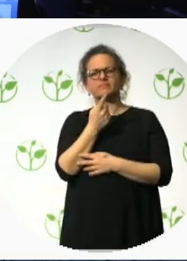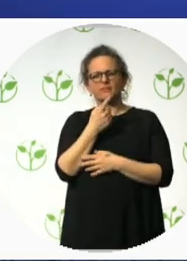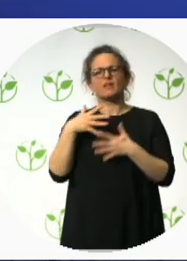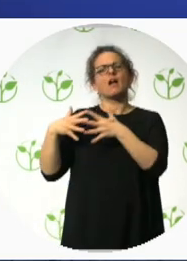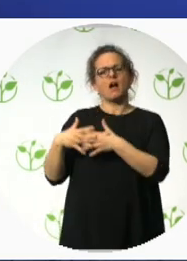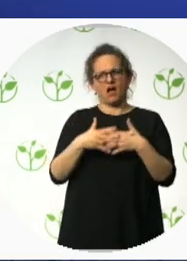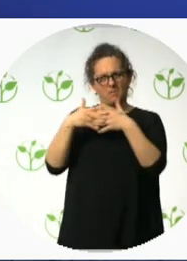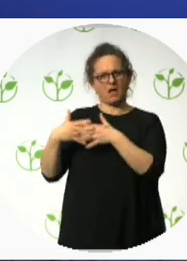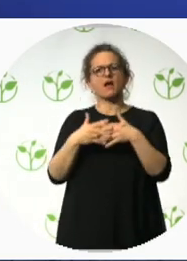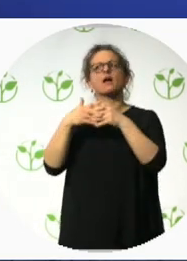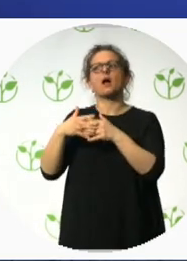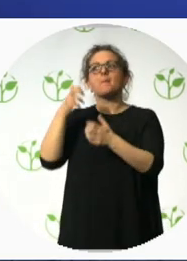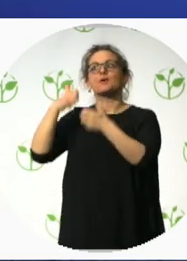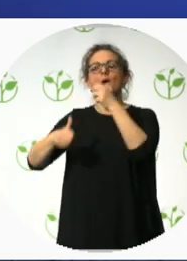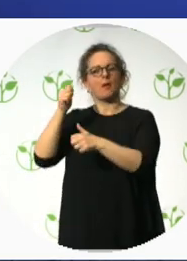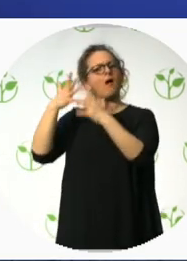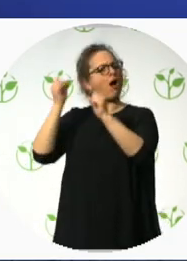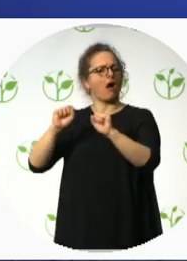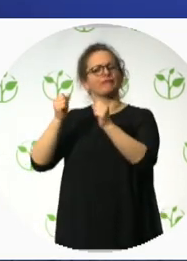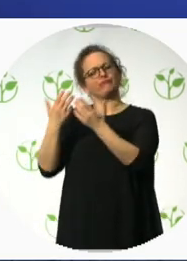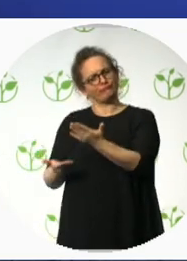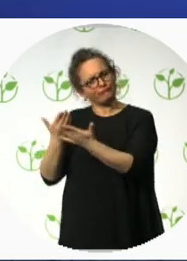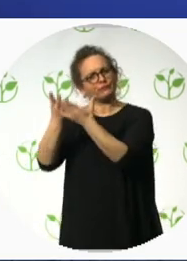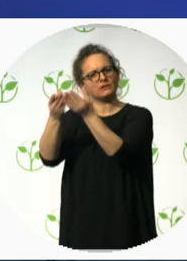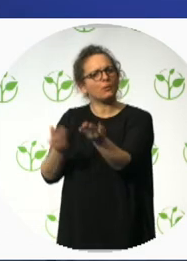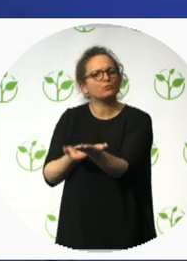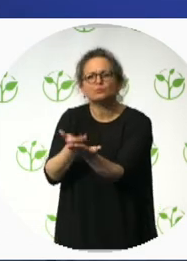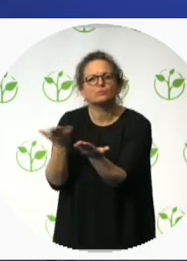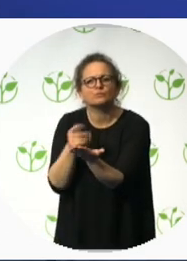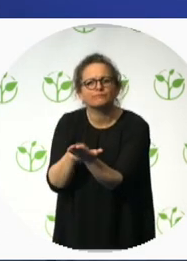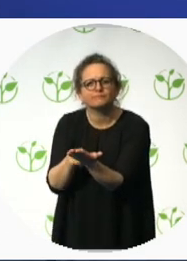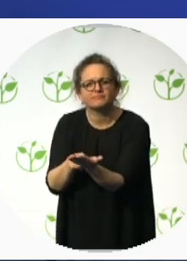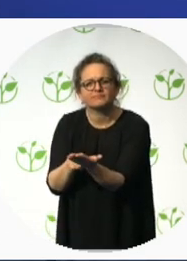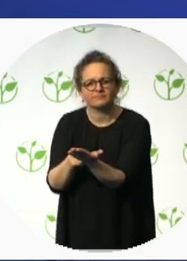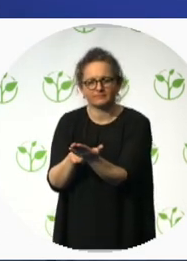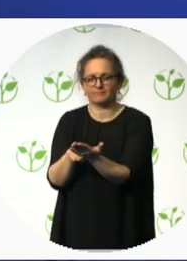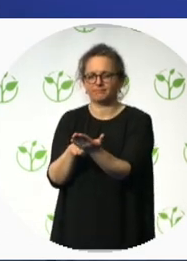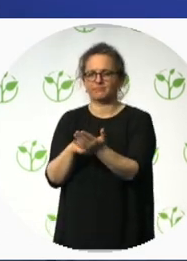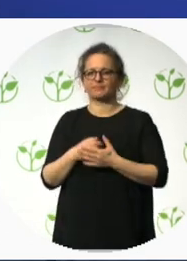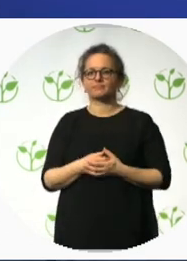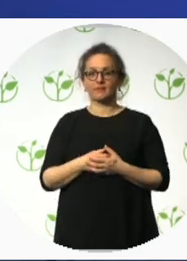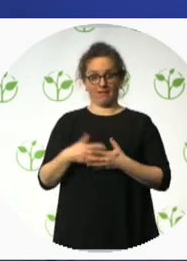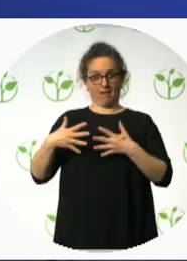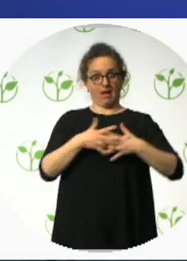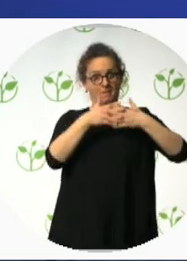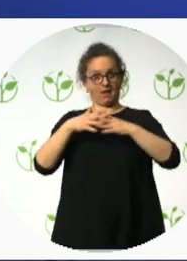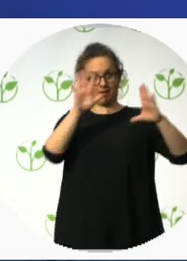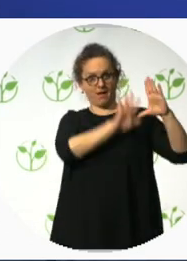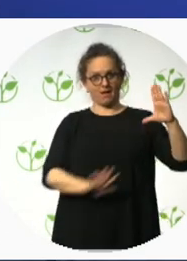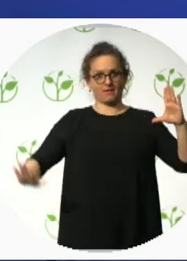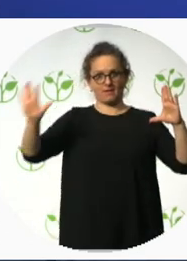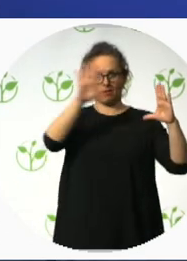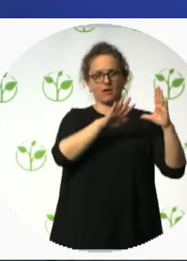Also, just to respond to what you were saying, and I'll talk about that in a second, we're fortunate in the United States that we have